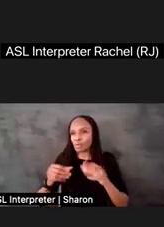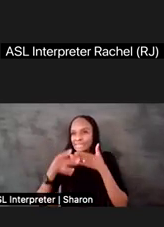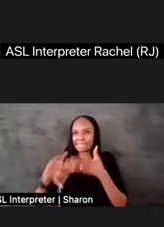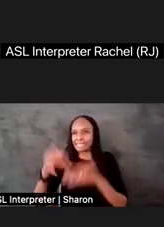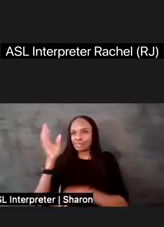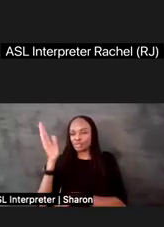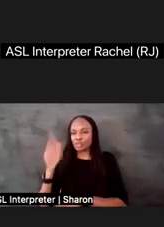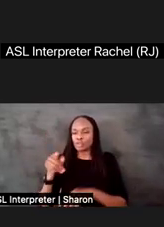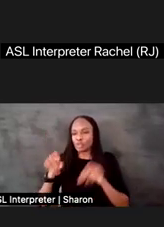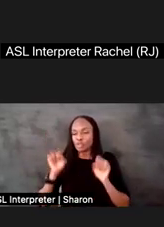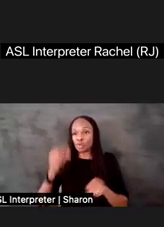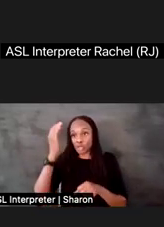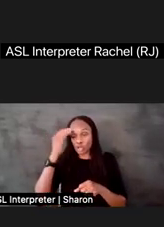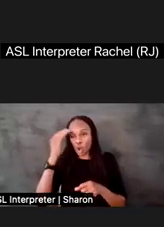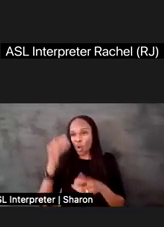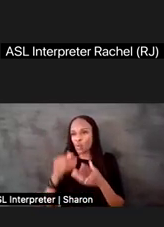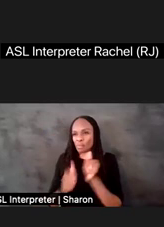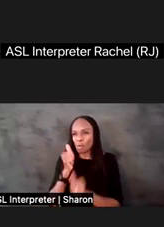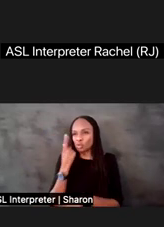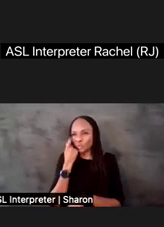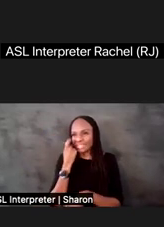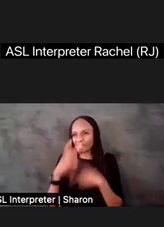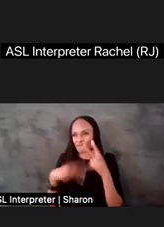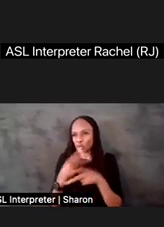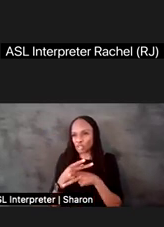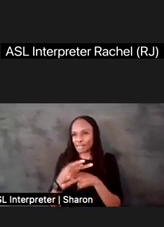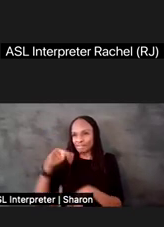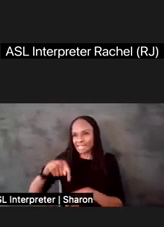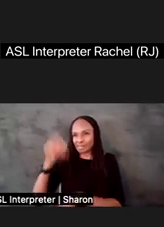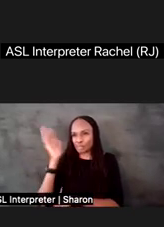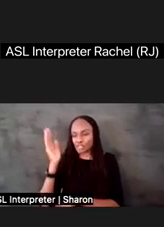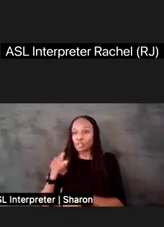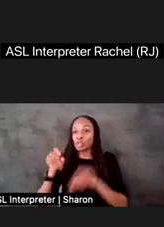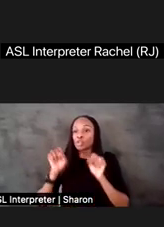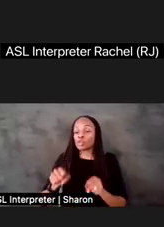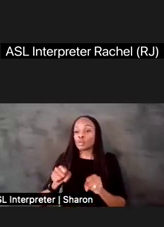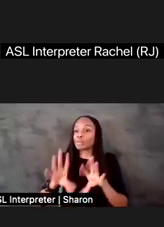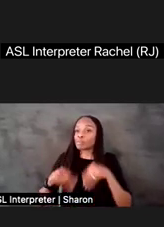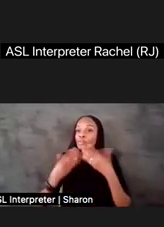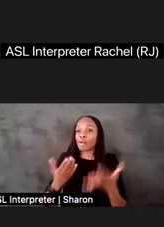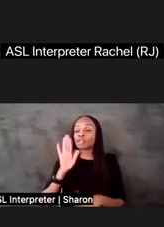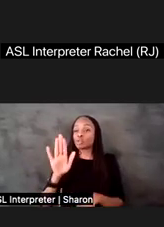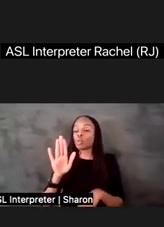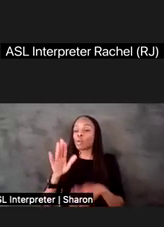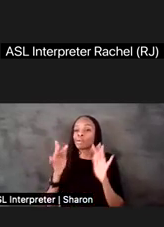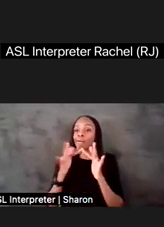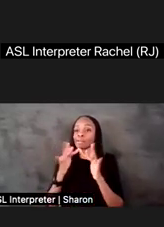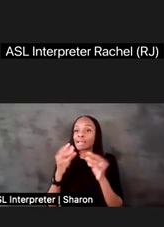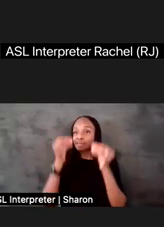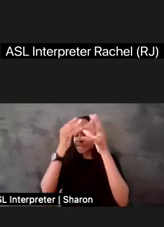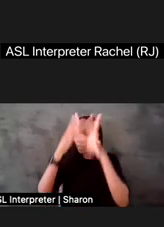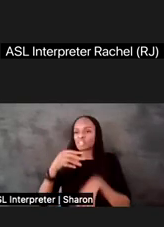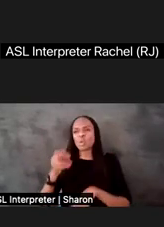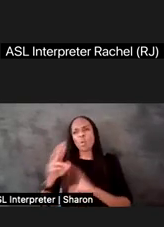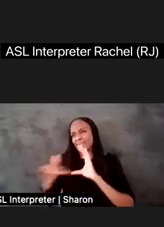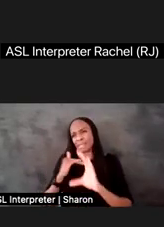updated with the latest version. All of that you can indicate there, provide your contact information, or just email us